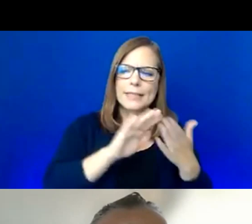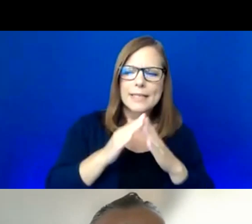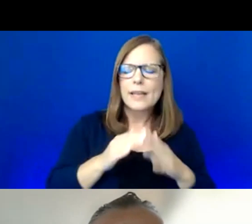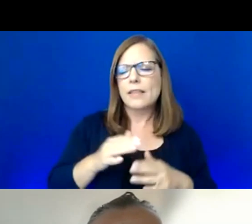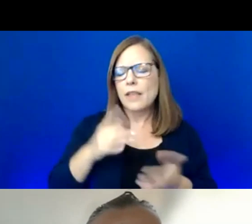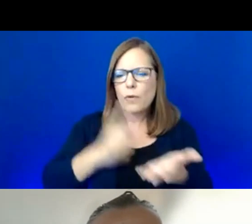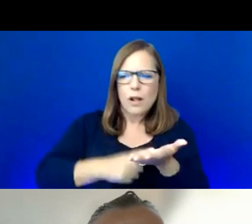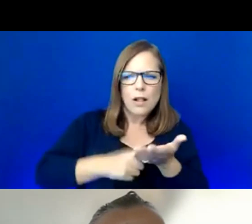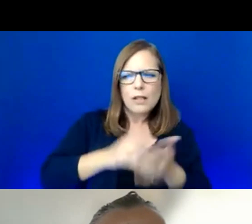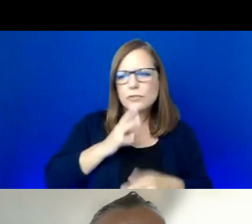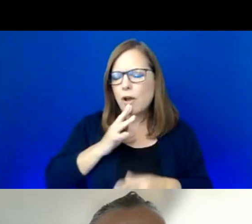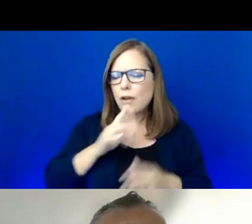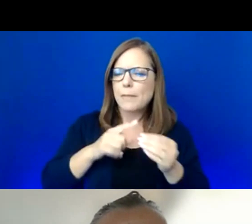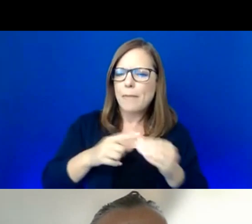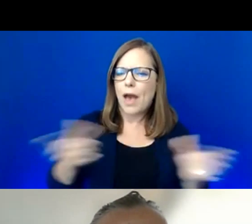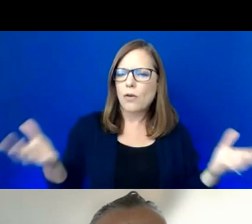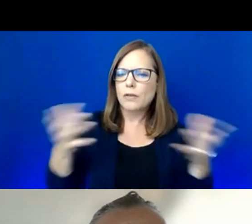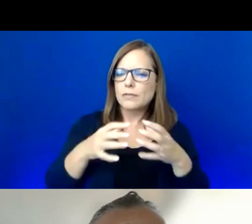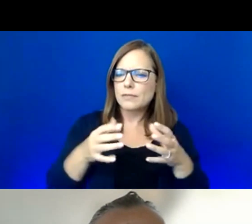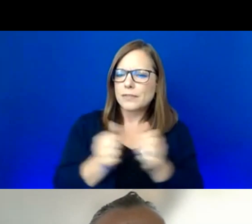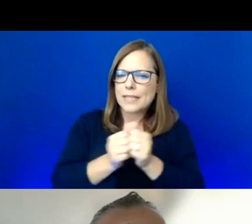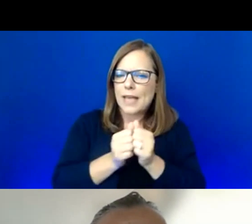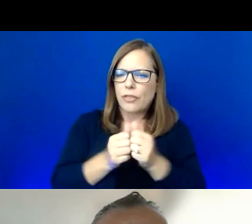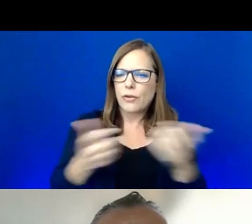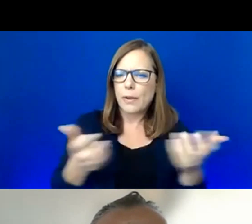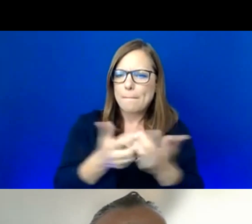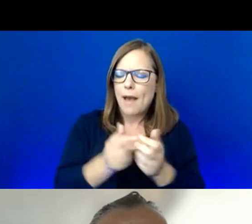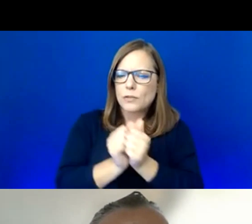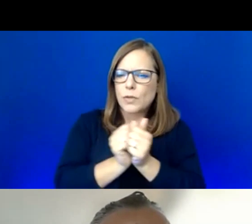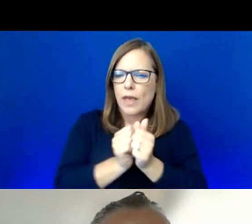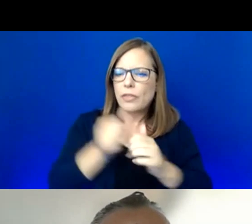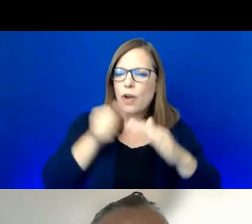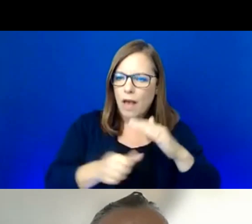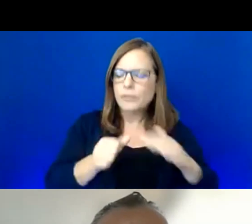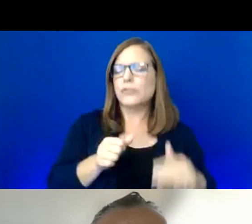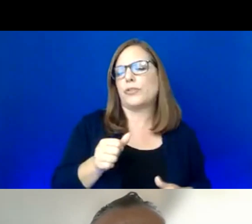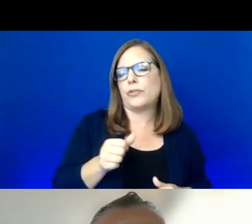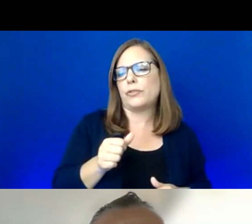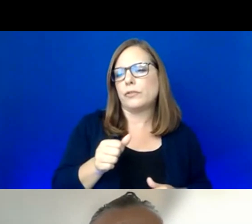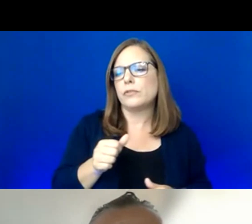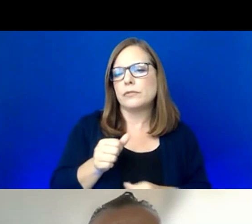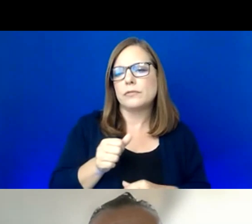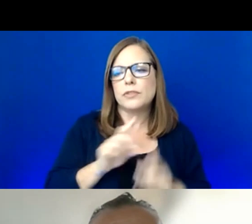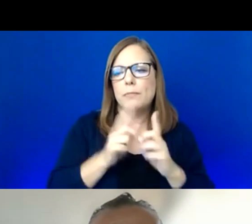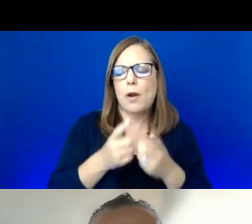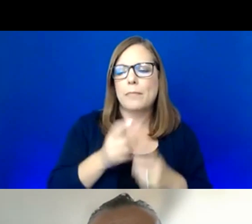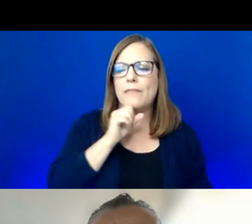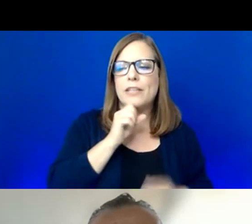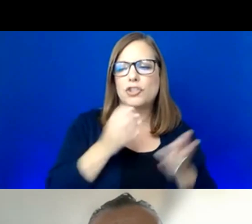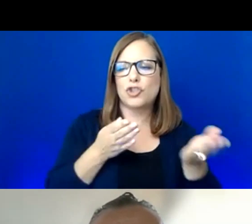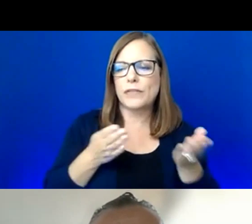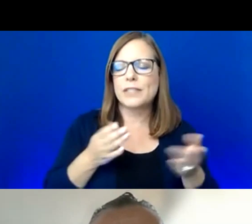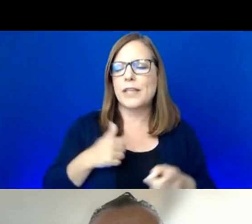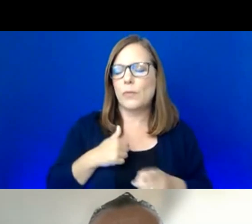two AAA structures into one under the County Department of Aging Services. They were going to develop the Economic Workforce